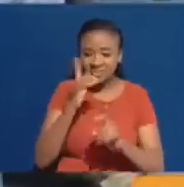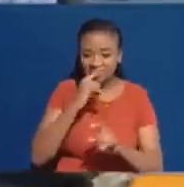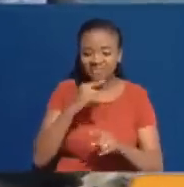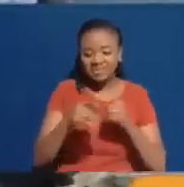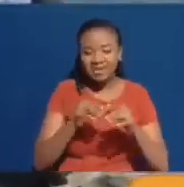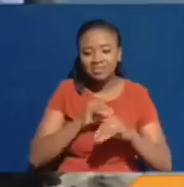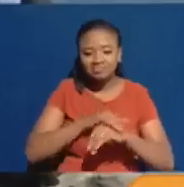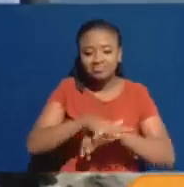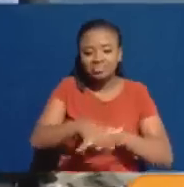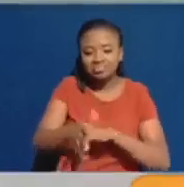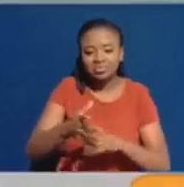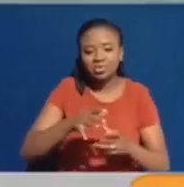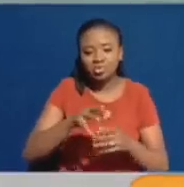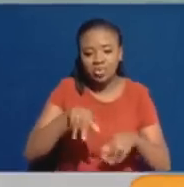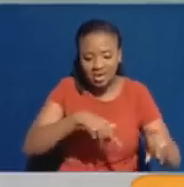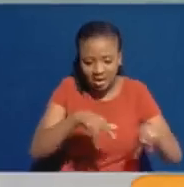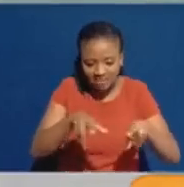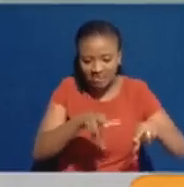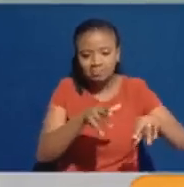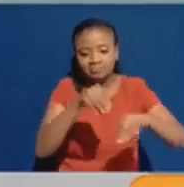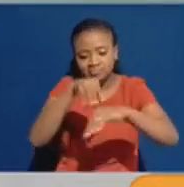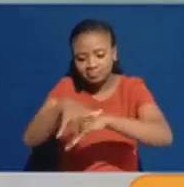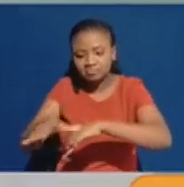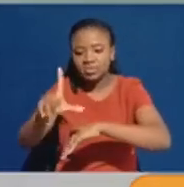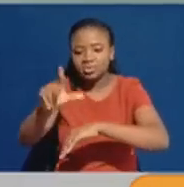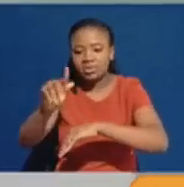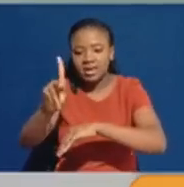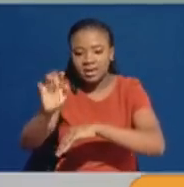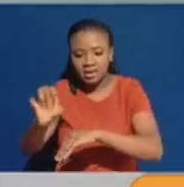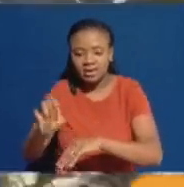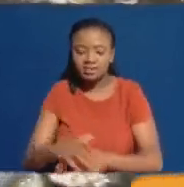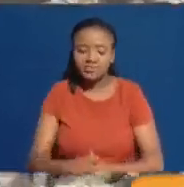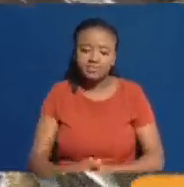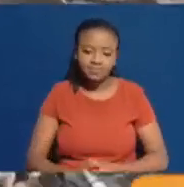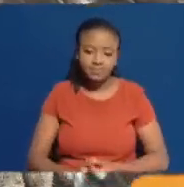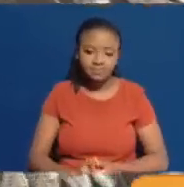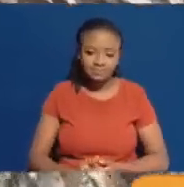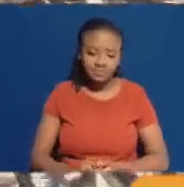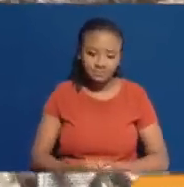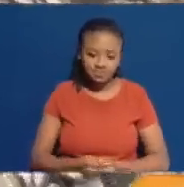gets into the lake, favoring the nutrient enrichment of the lake.